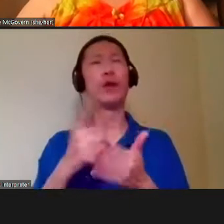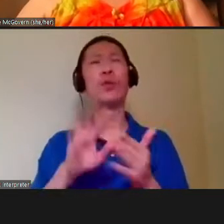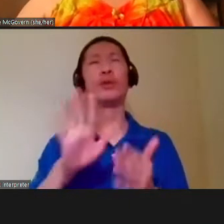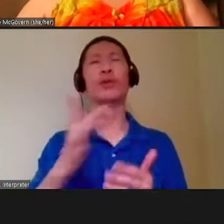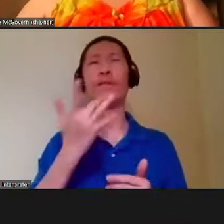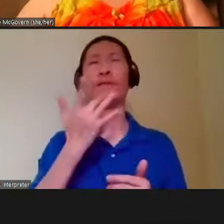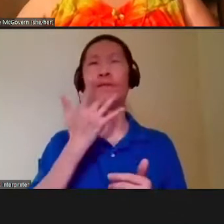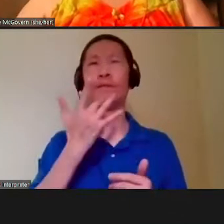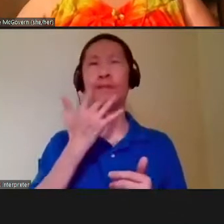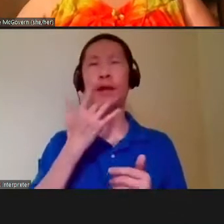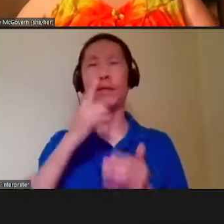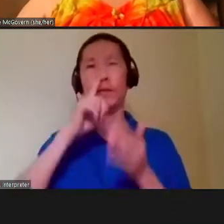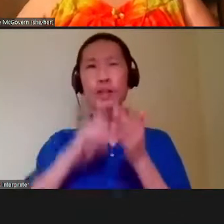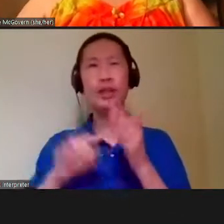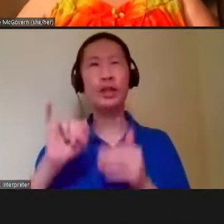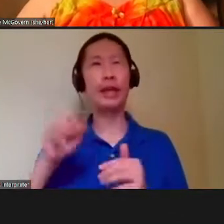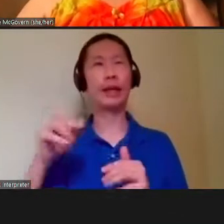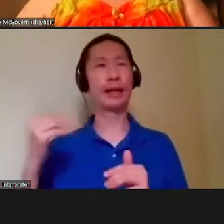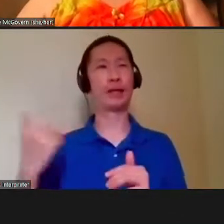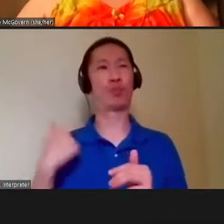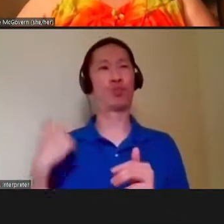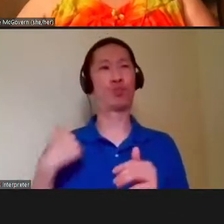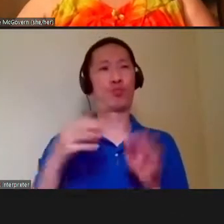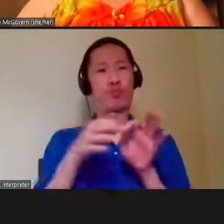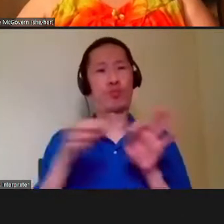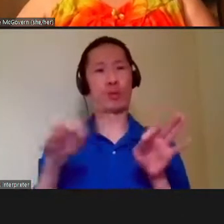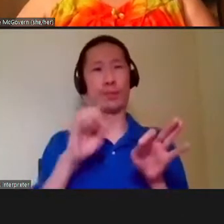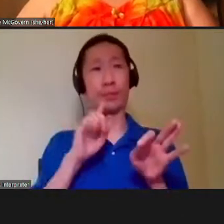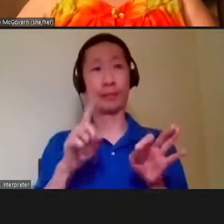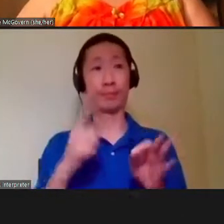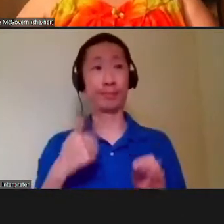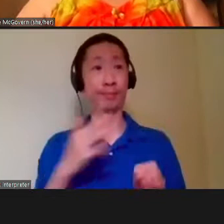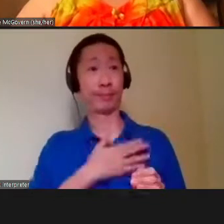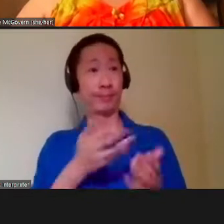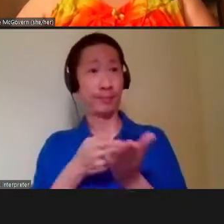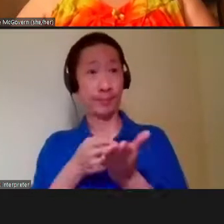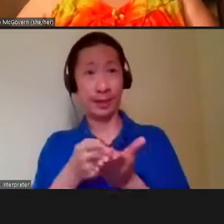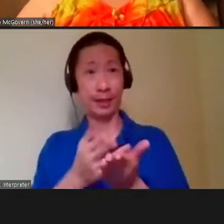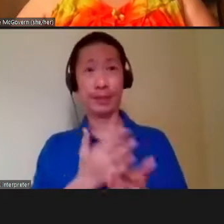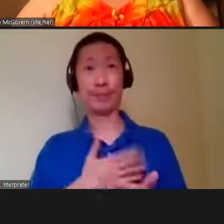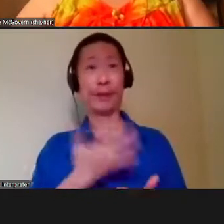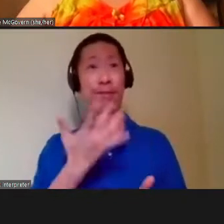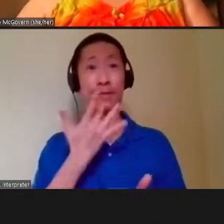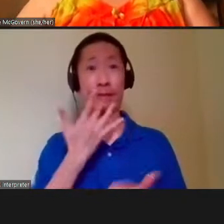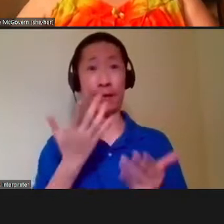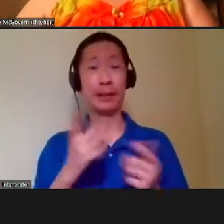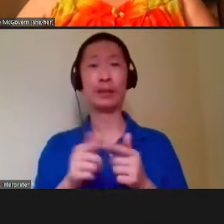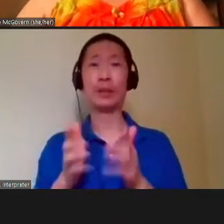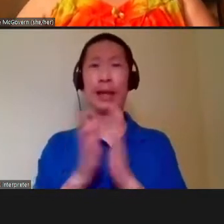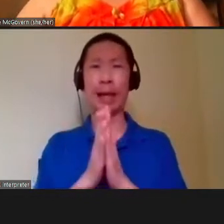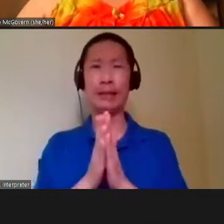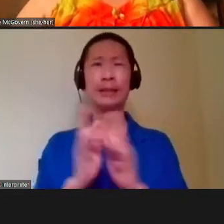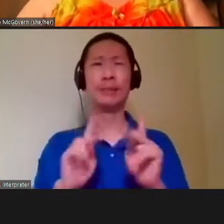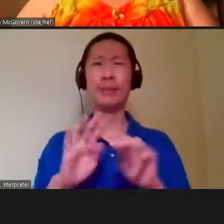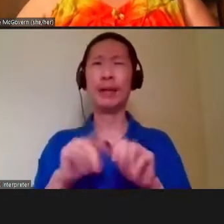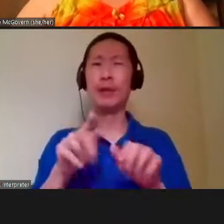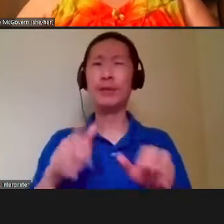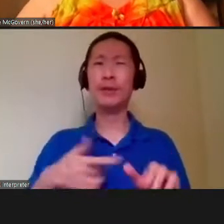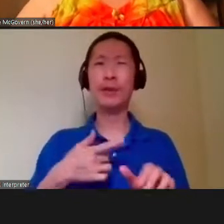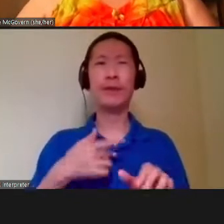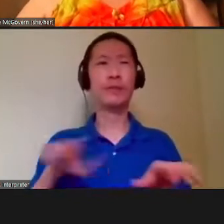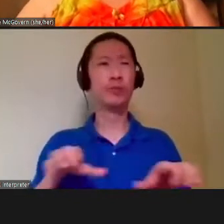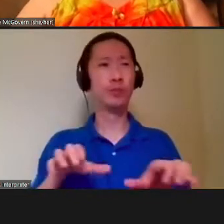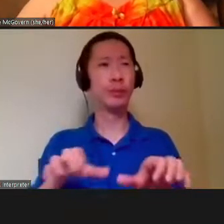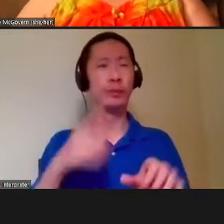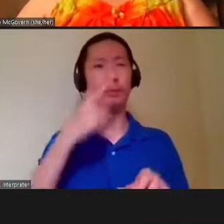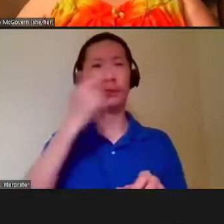favorite check-in prompt is. And I'll be honest, mine is to ask people how they're doing, because